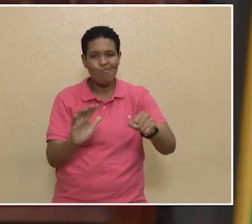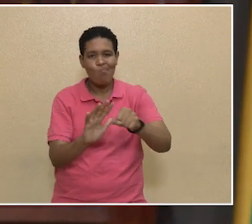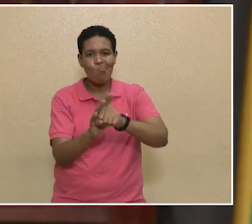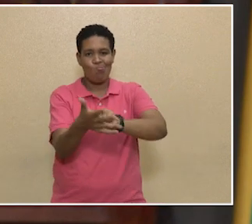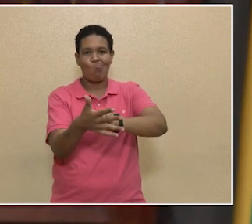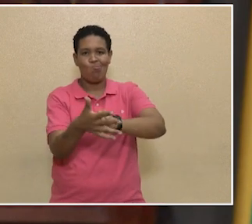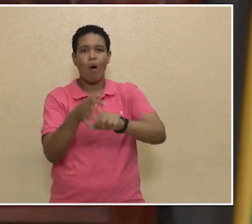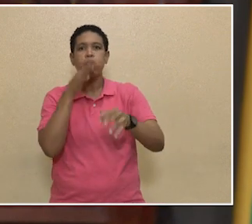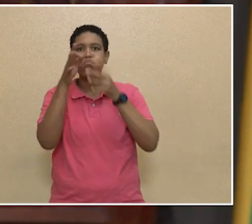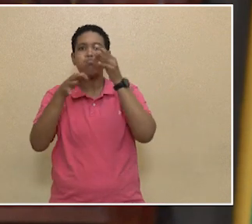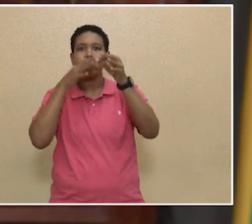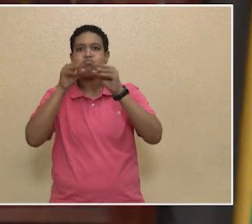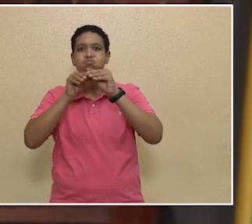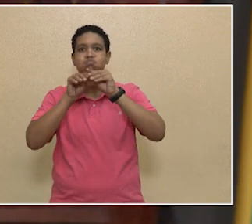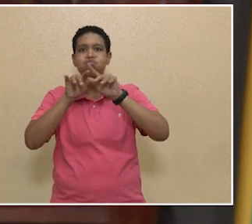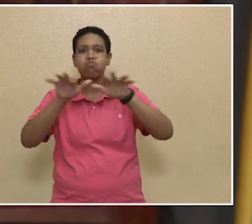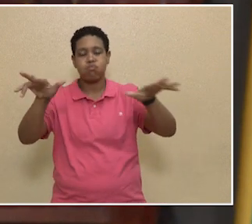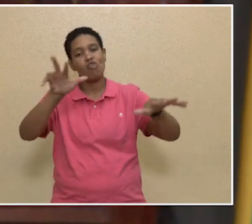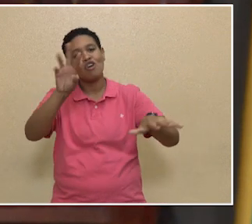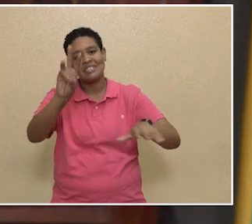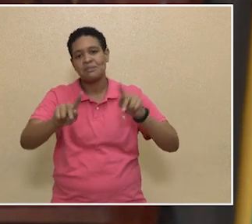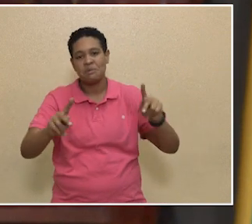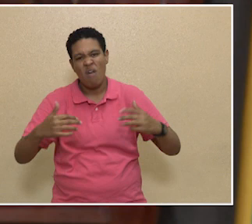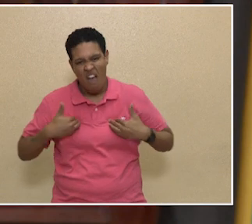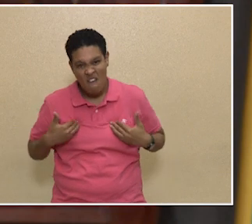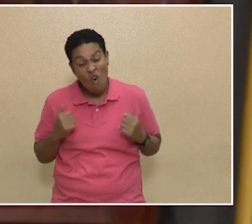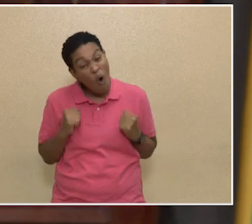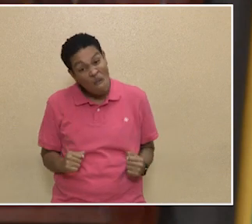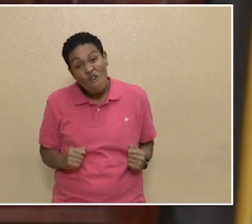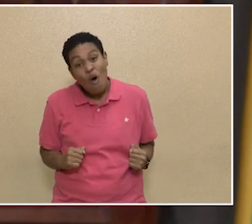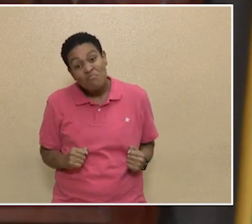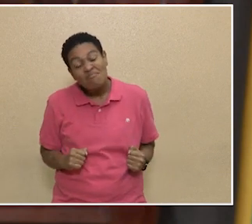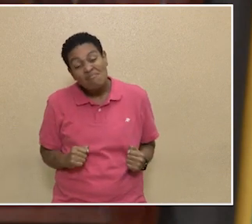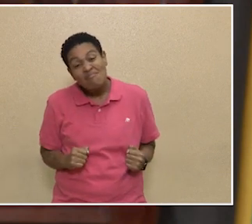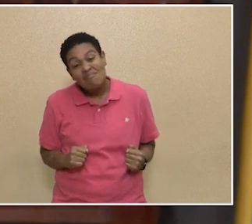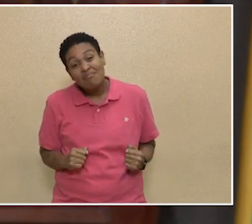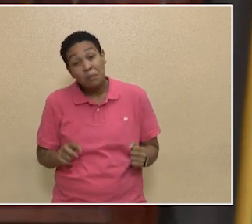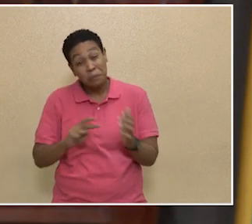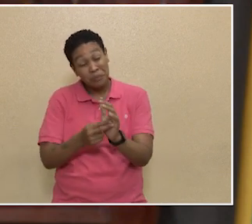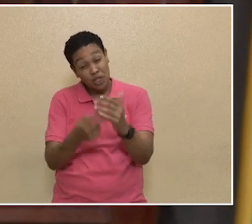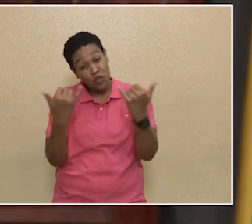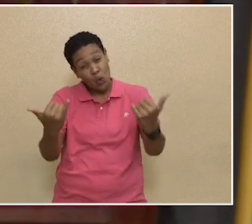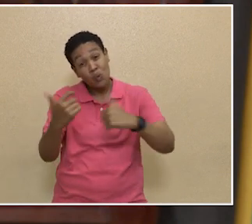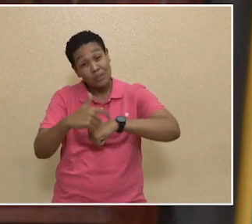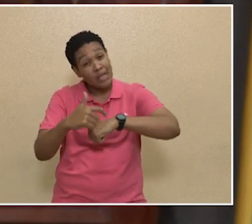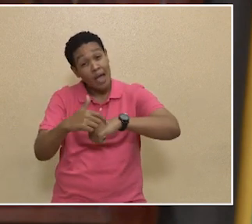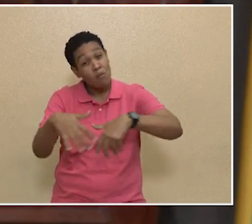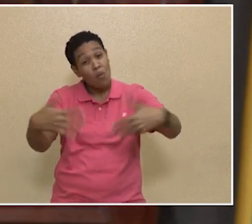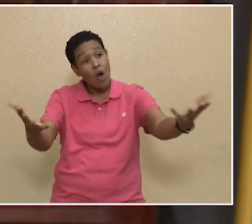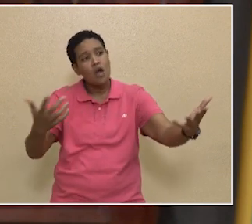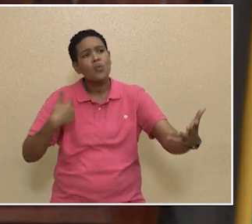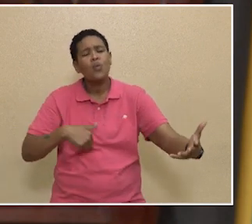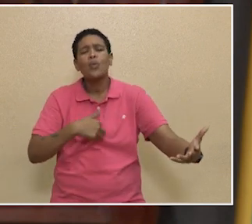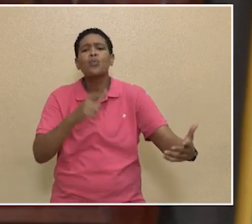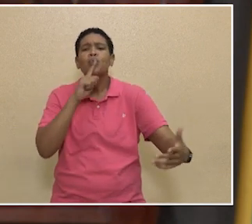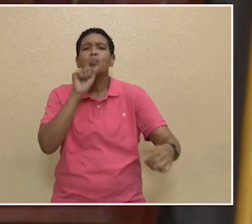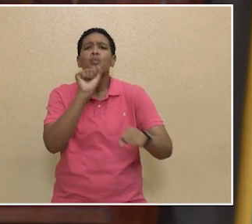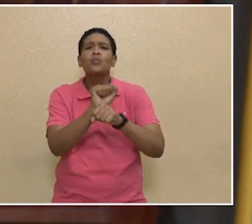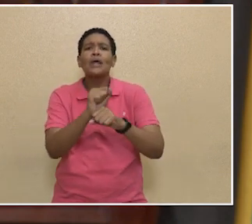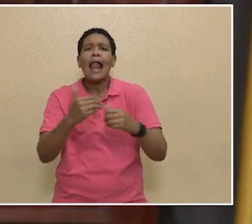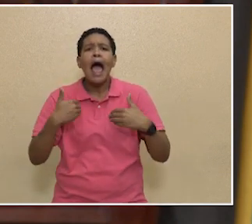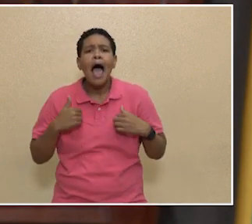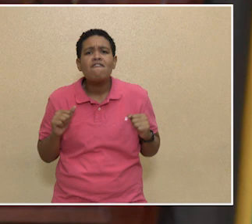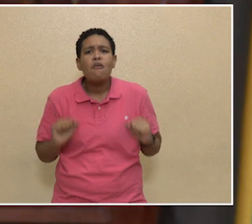COVID-19 in the population. That means that at this time, we have the potential to